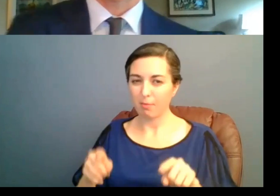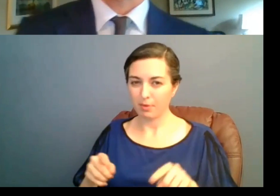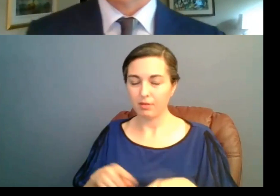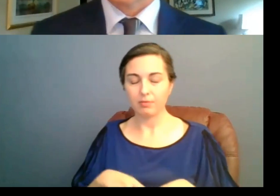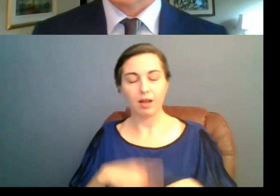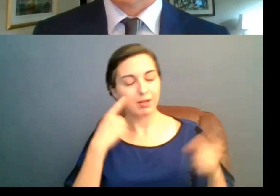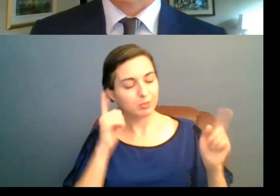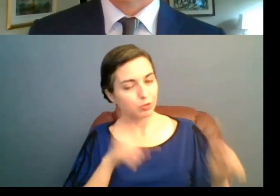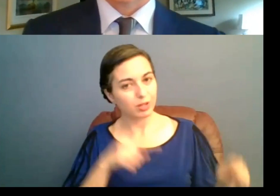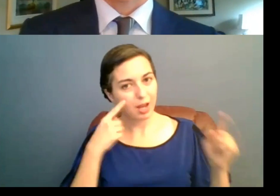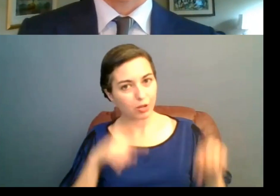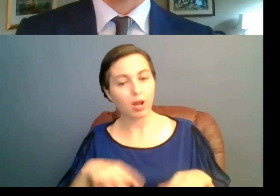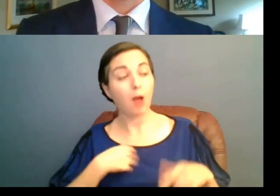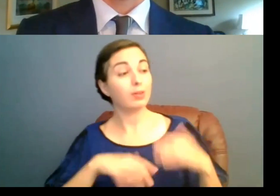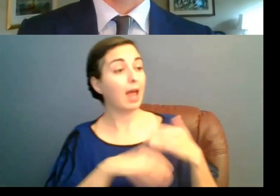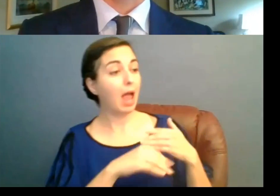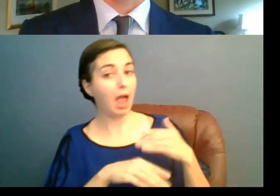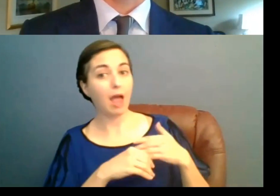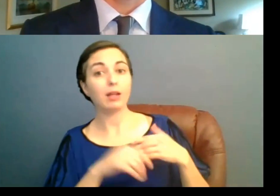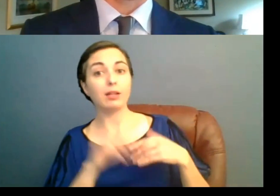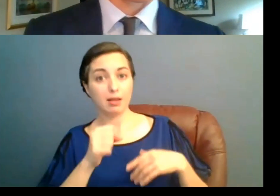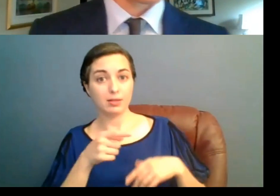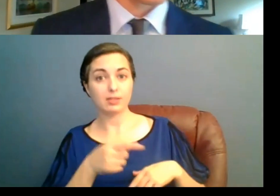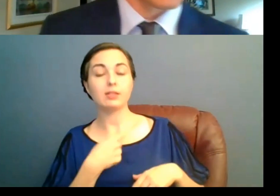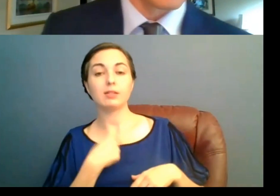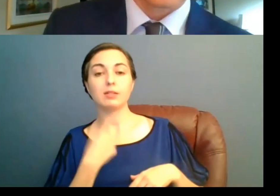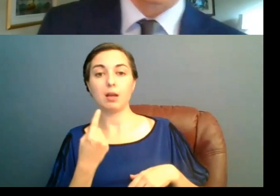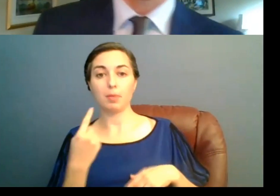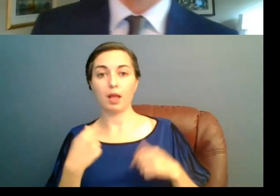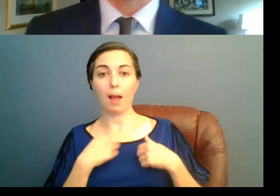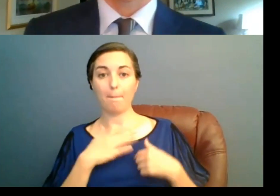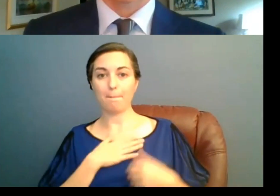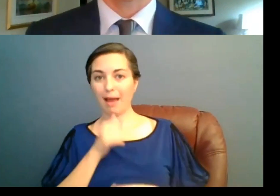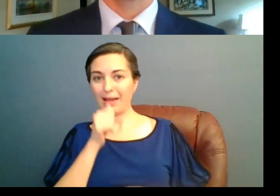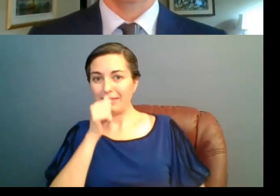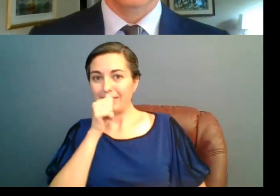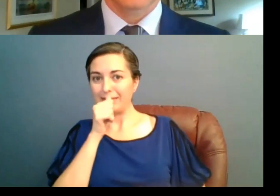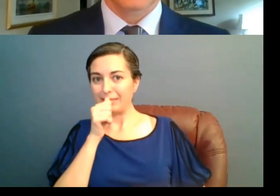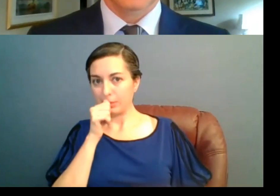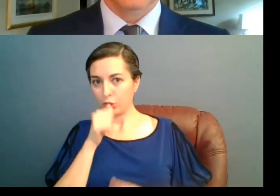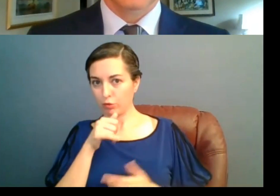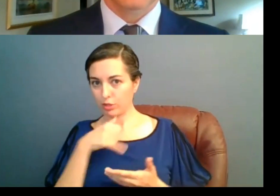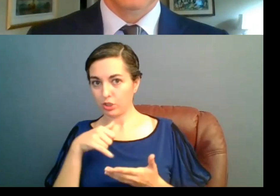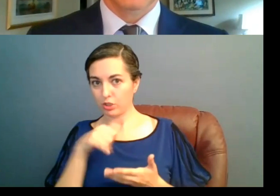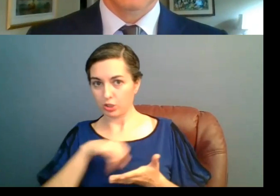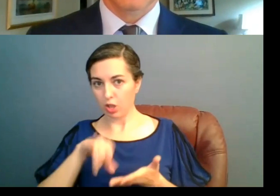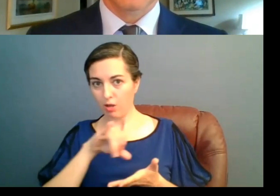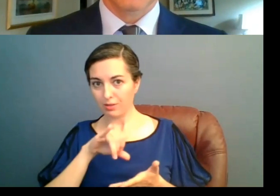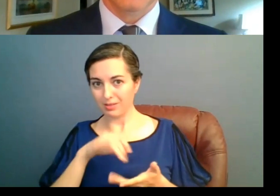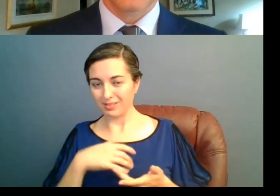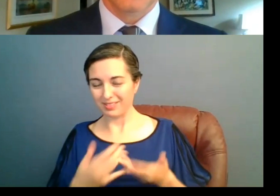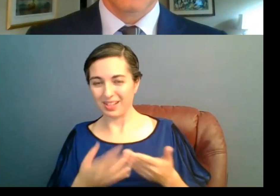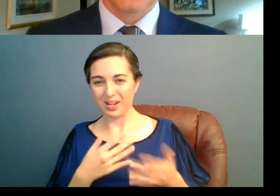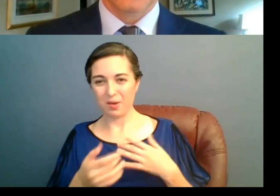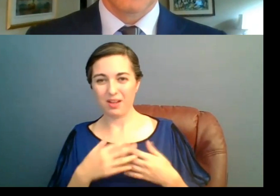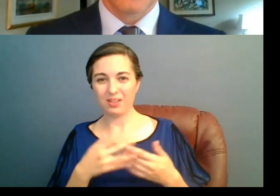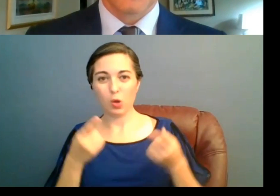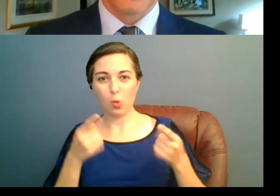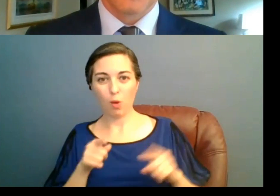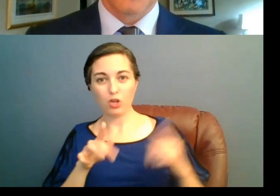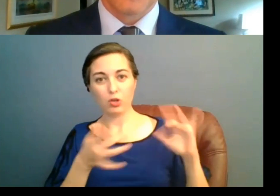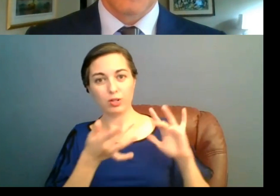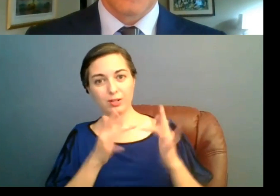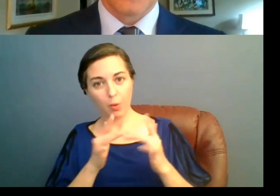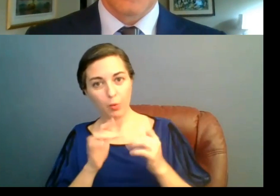what Brett said too, something that this is like my secret sauce, so to speak. When you're networking with people, right? It's